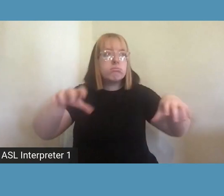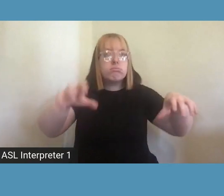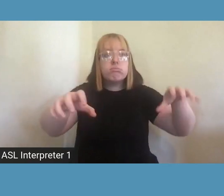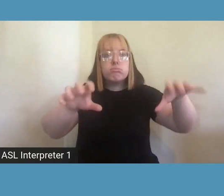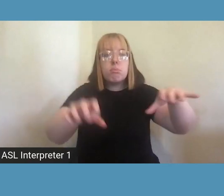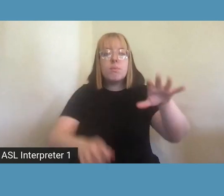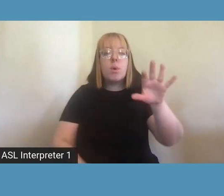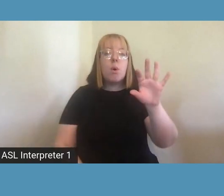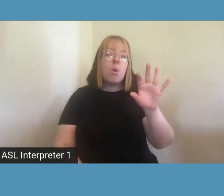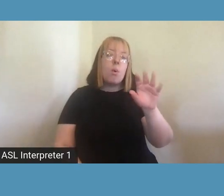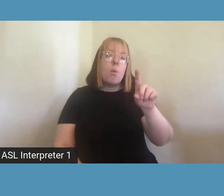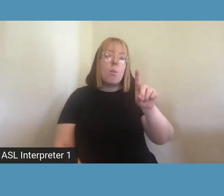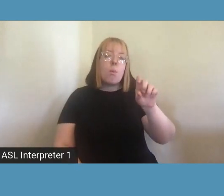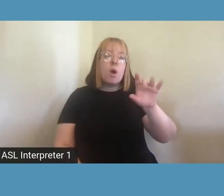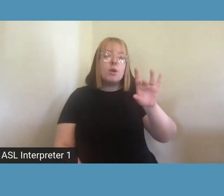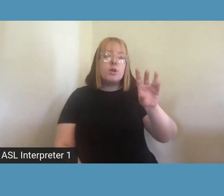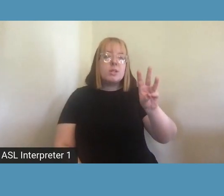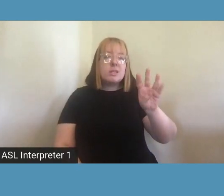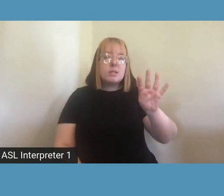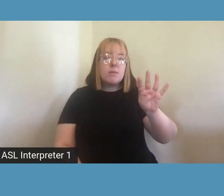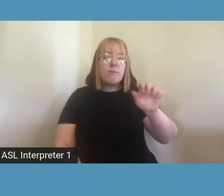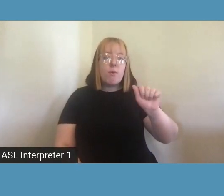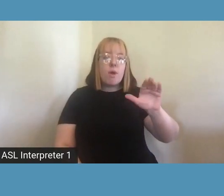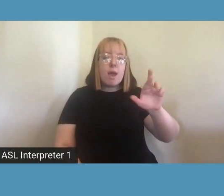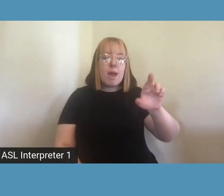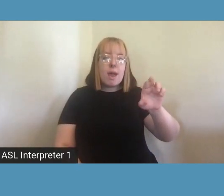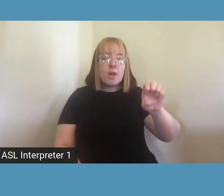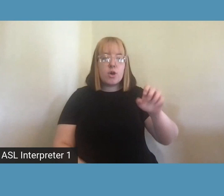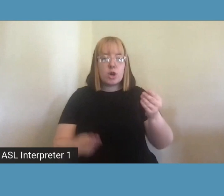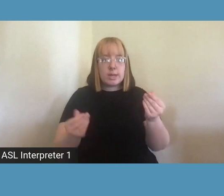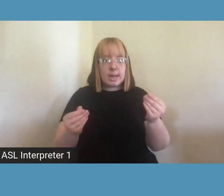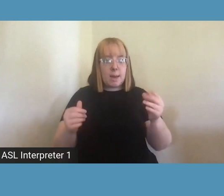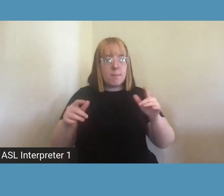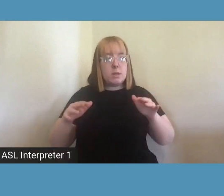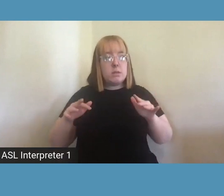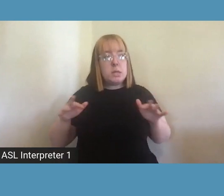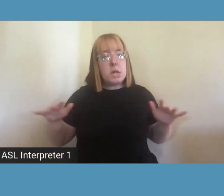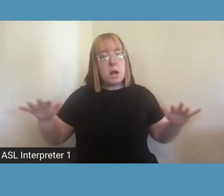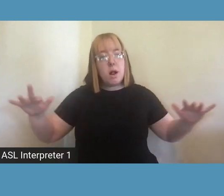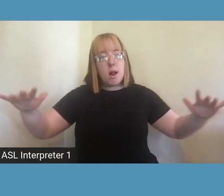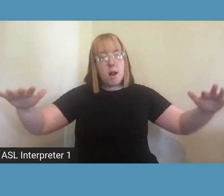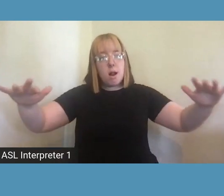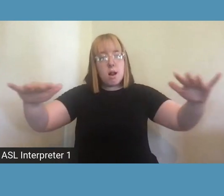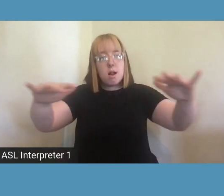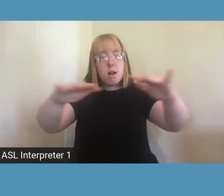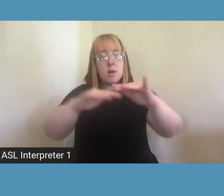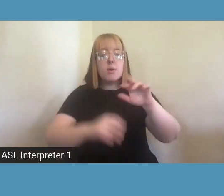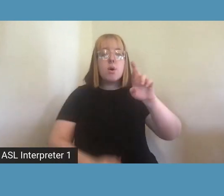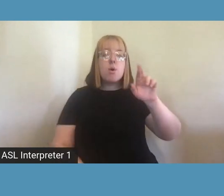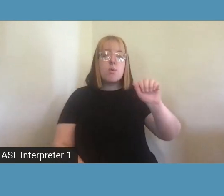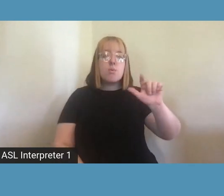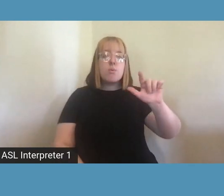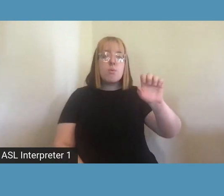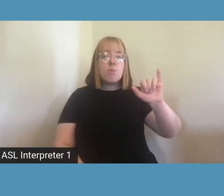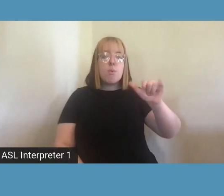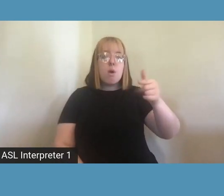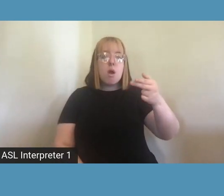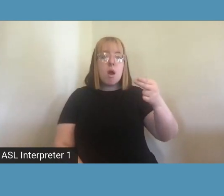campus, and we're kind of right on the west side of Raleigh, North Carolina. So we have a great